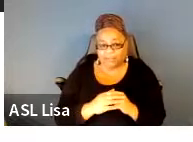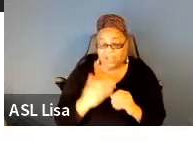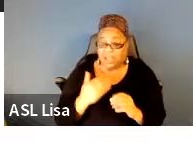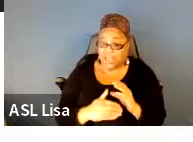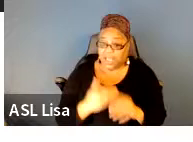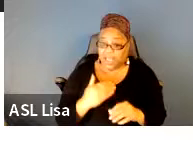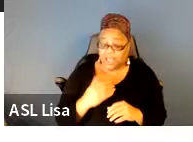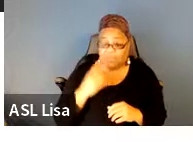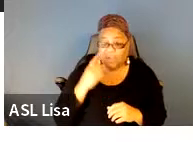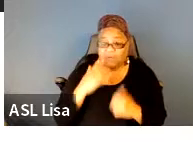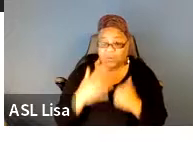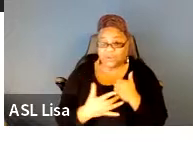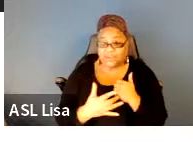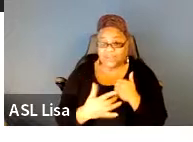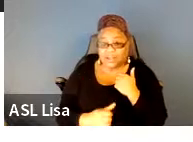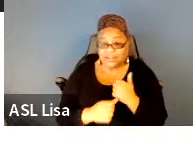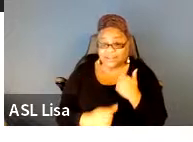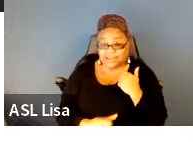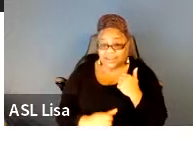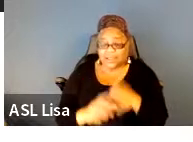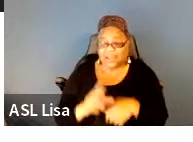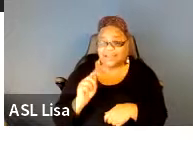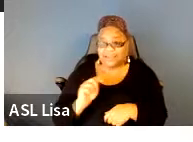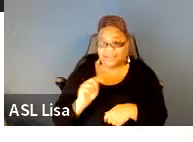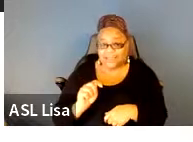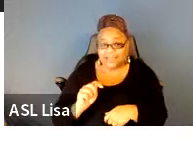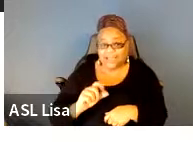email for technical assistance is